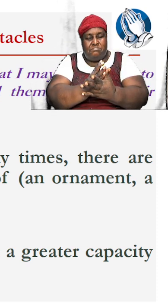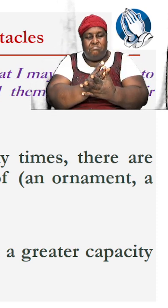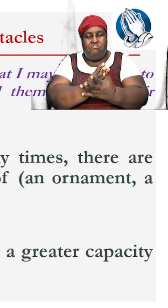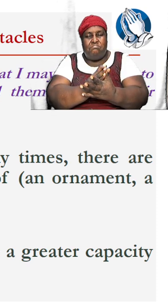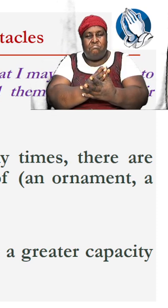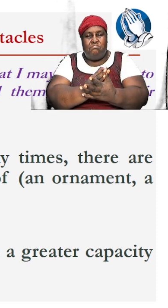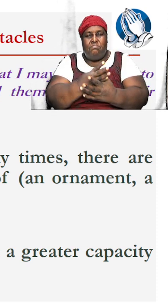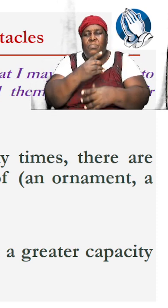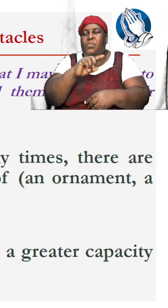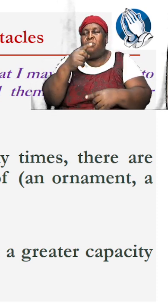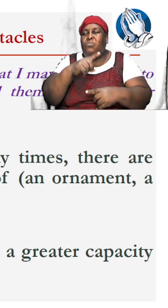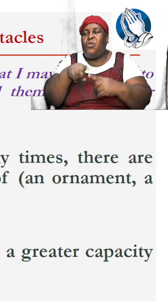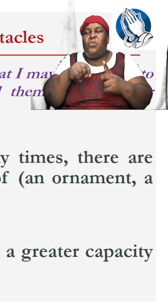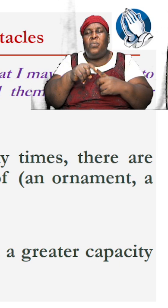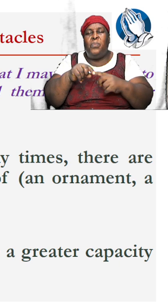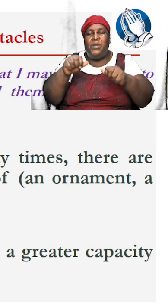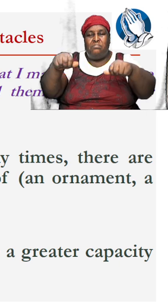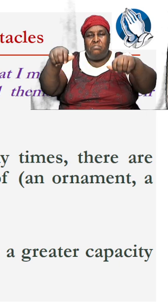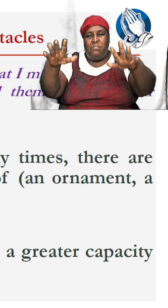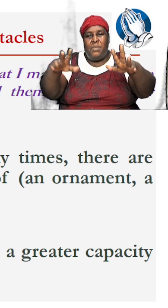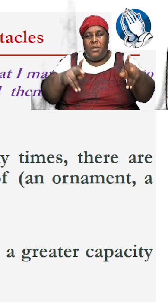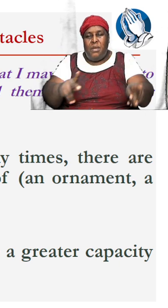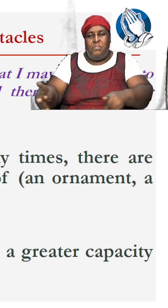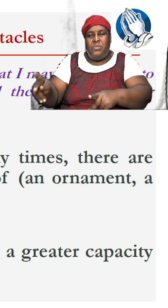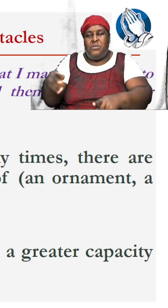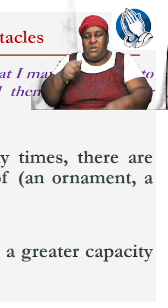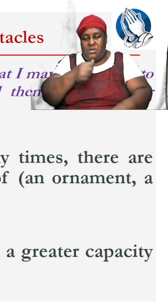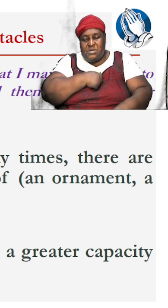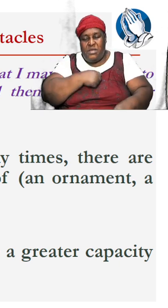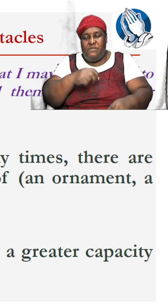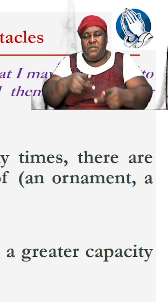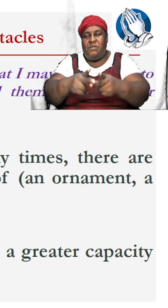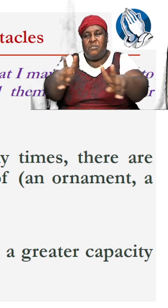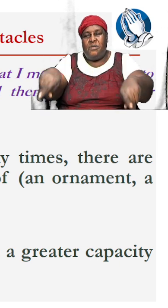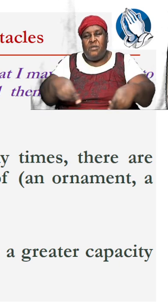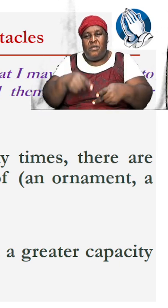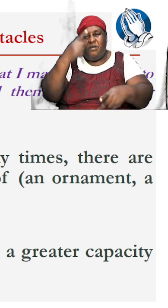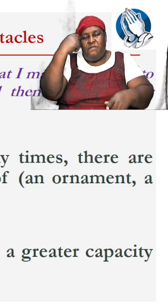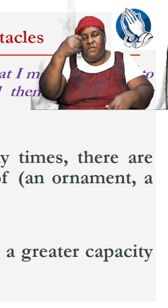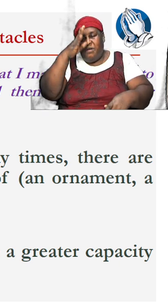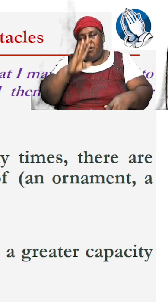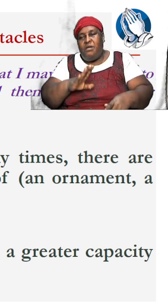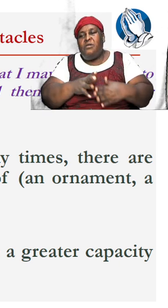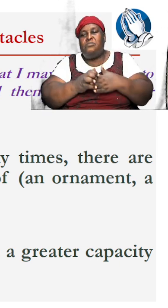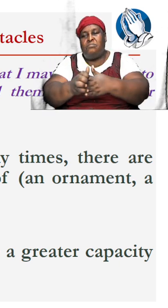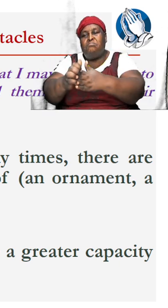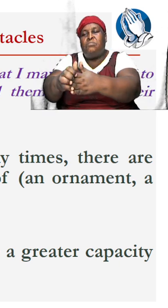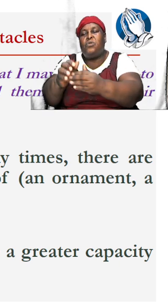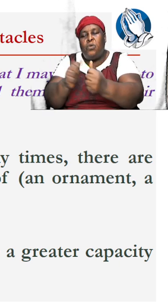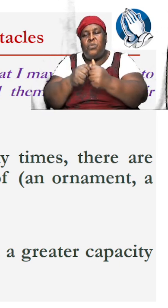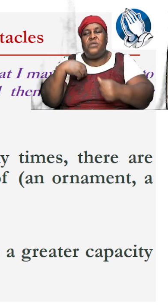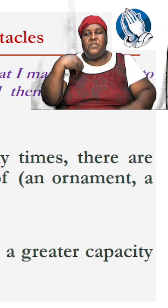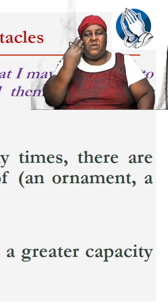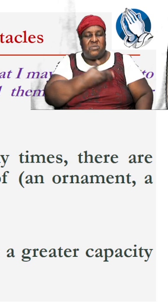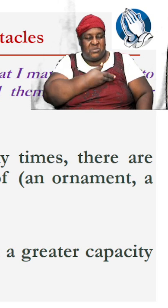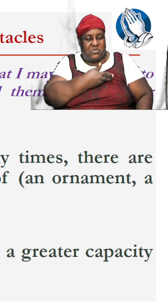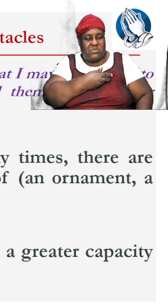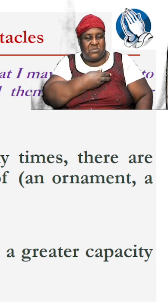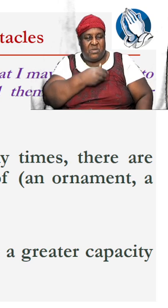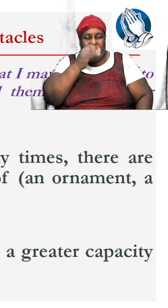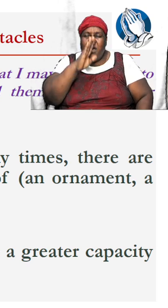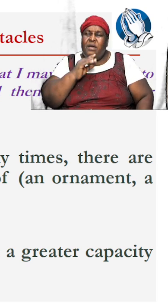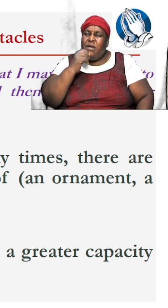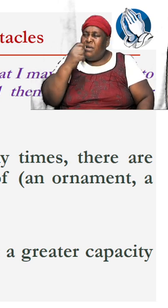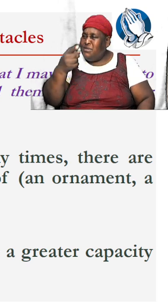Because when we let it go, we are putting ourselves in a position for God to go with us. God says to the children of Israel,